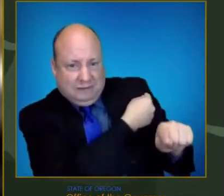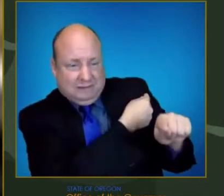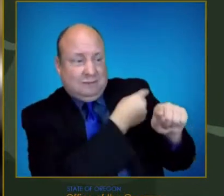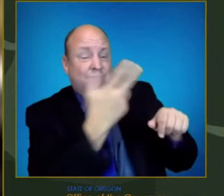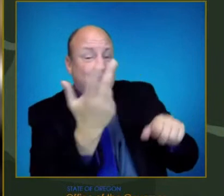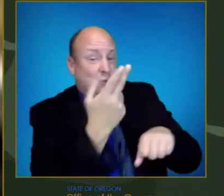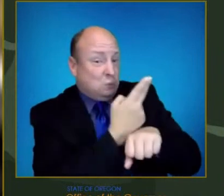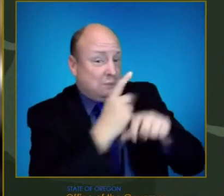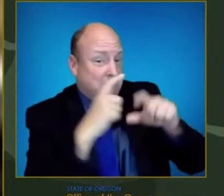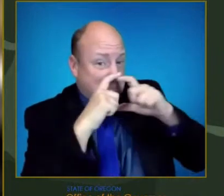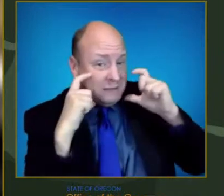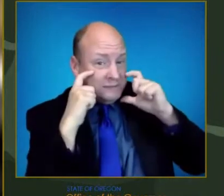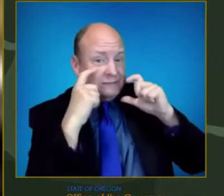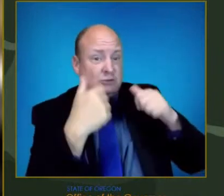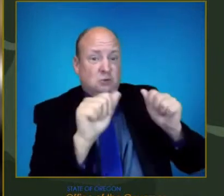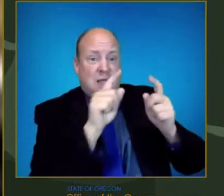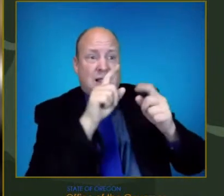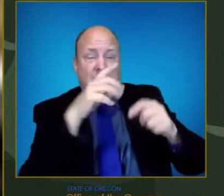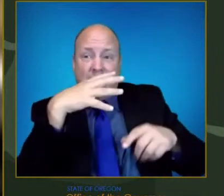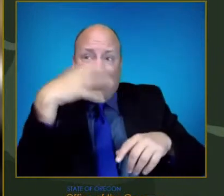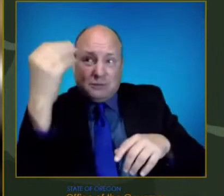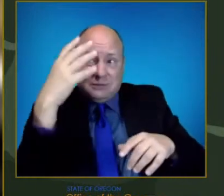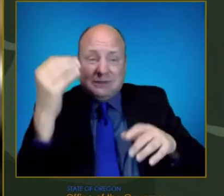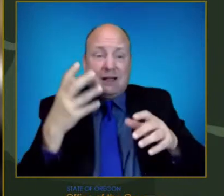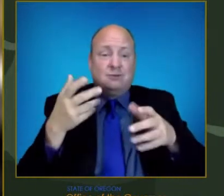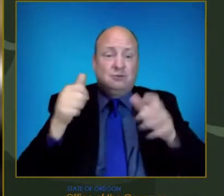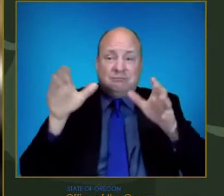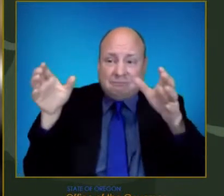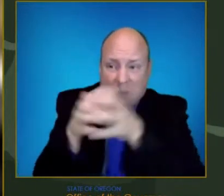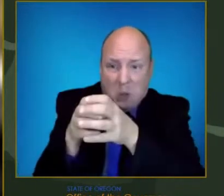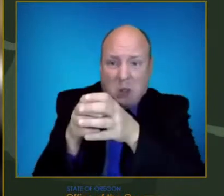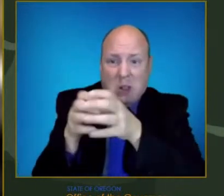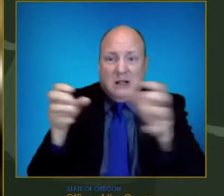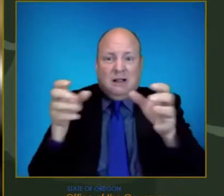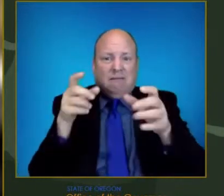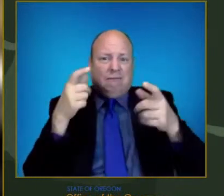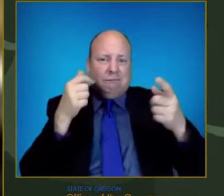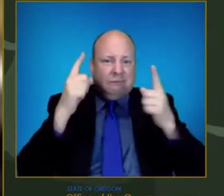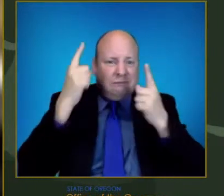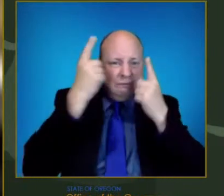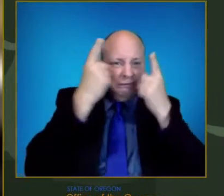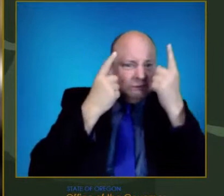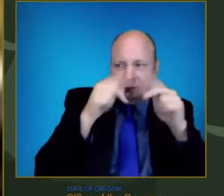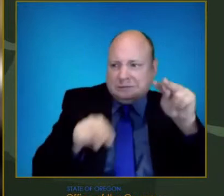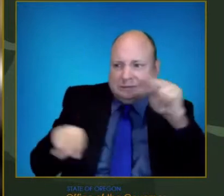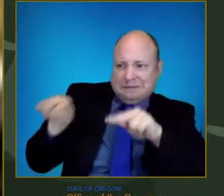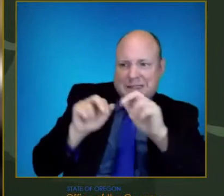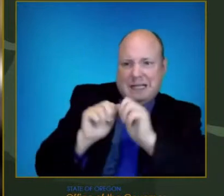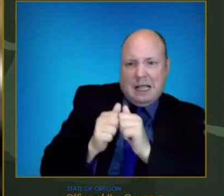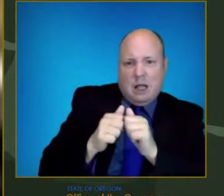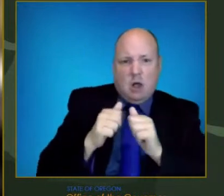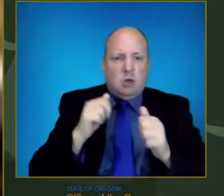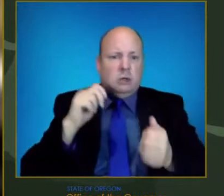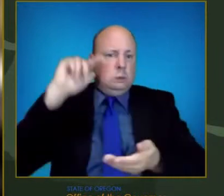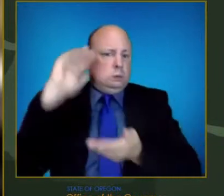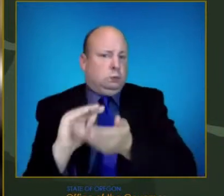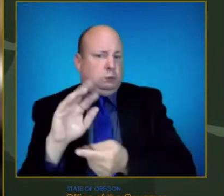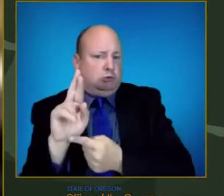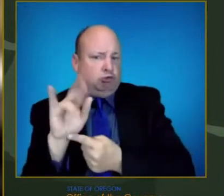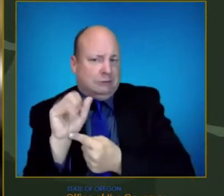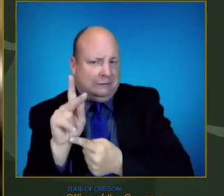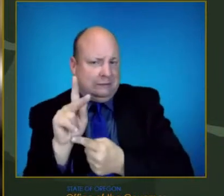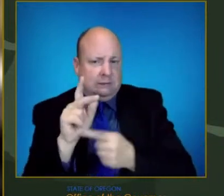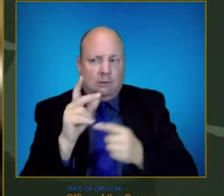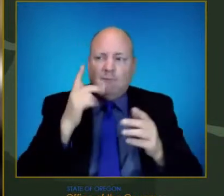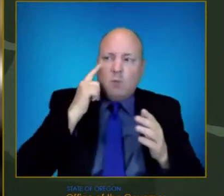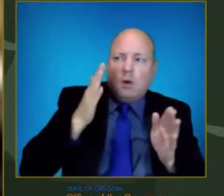among crowds, and reconsidering plans that put us or others at high risk of getting COVID-19. The recent data suggests